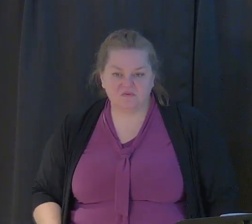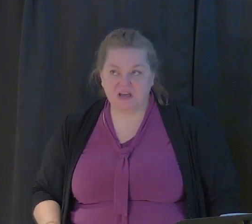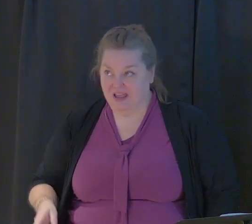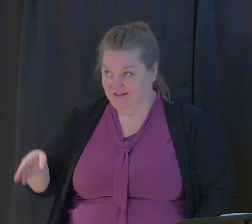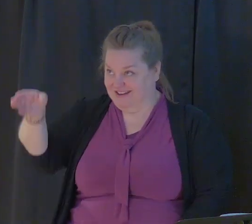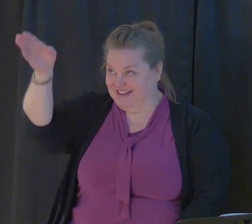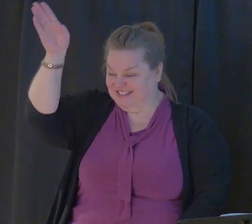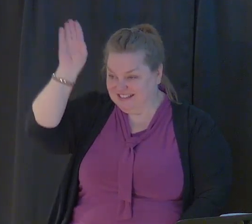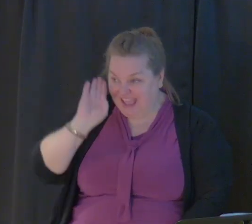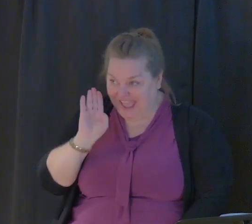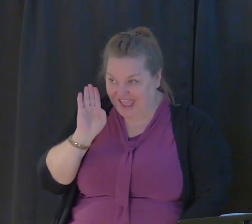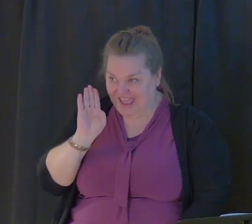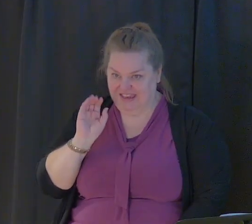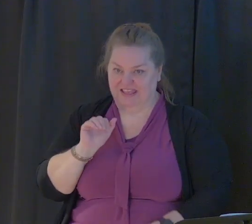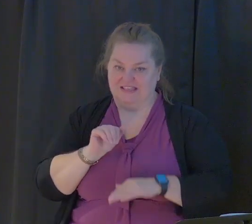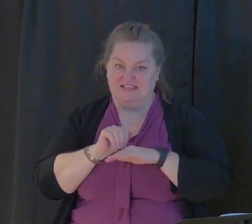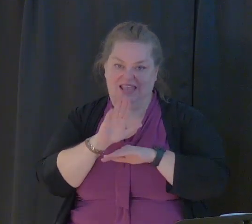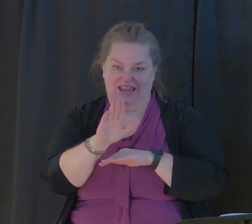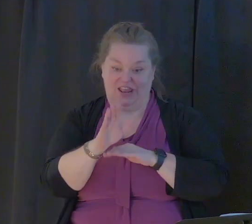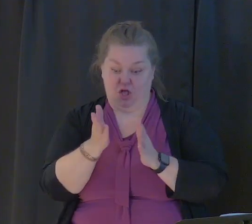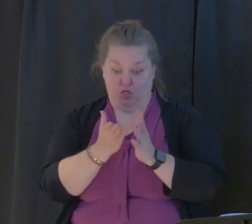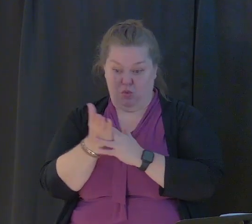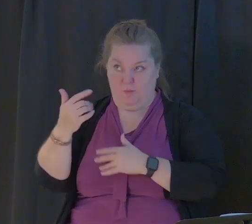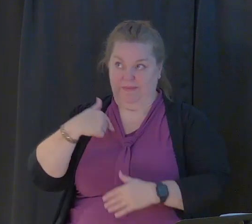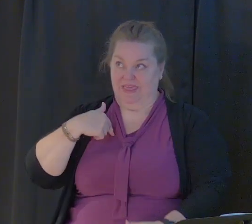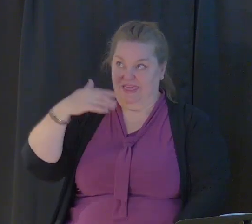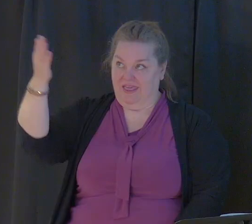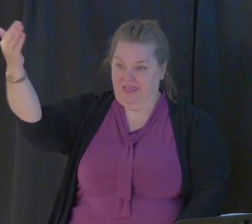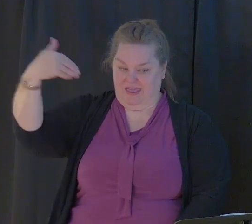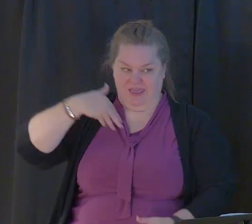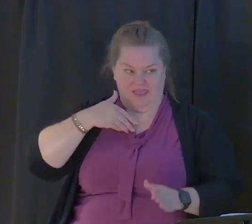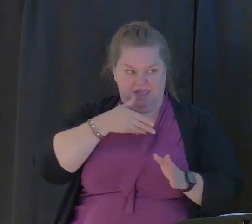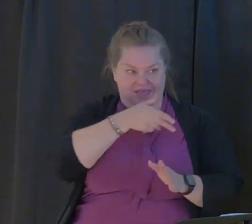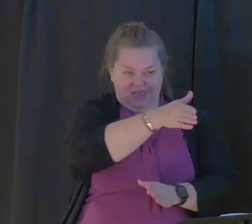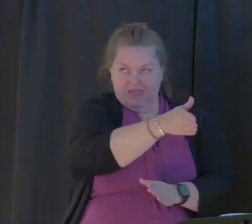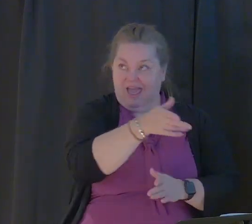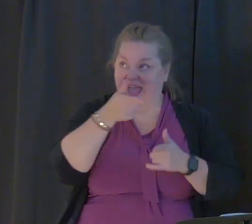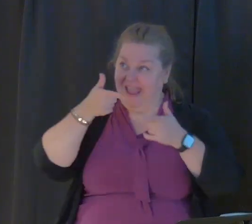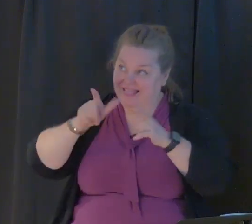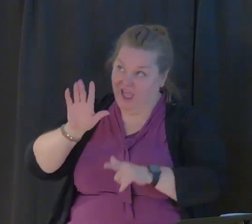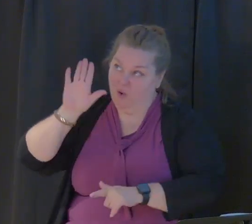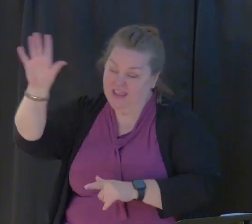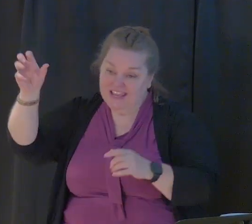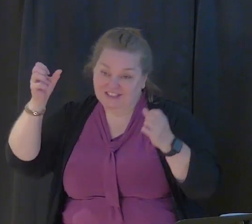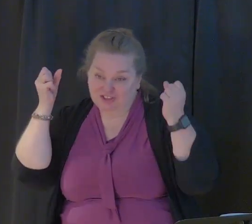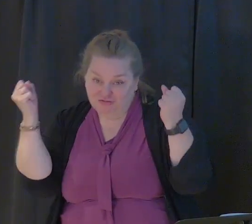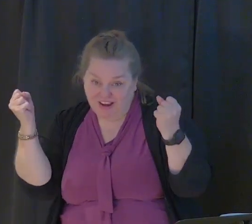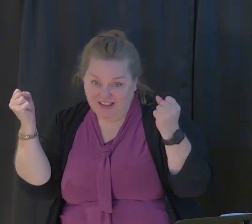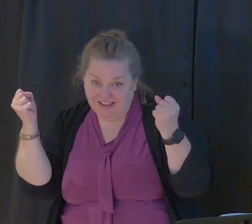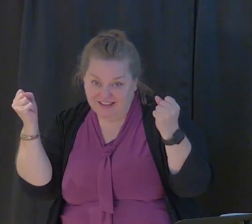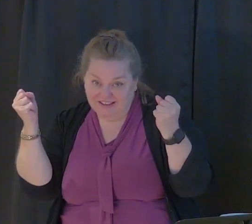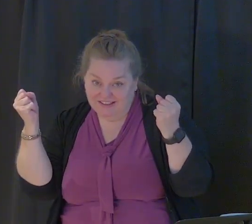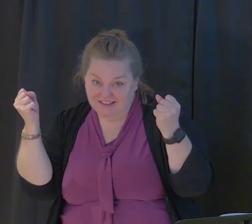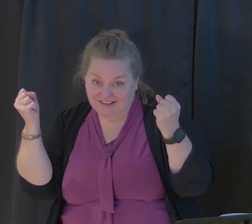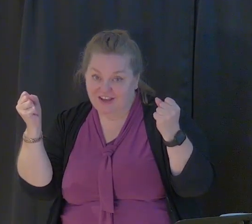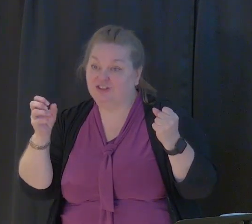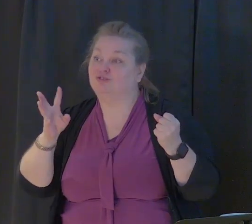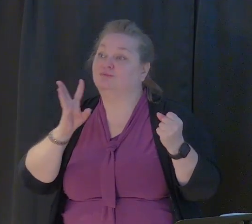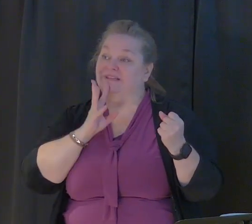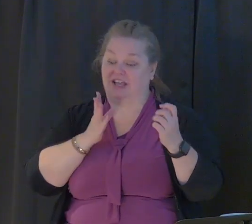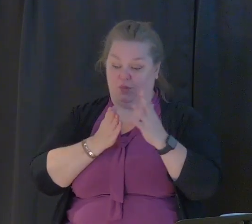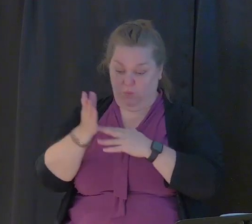the letter through me. I allowed his strength to speak through